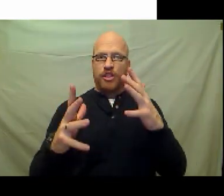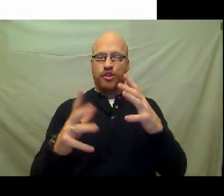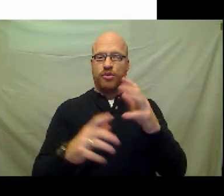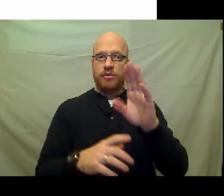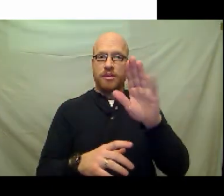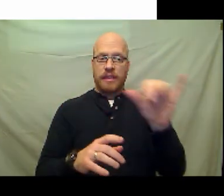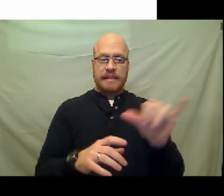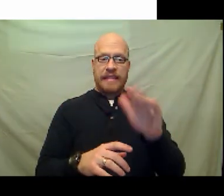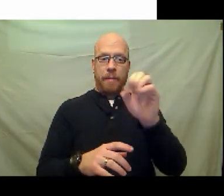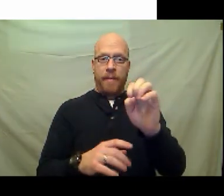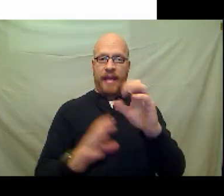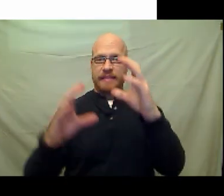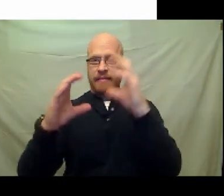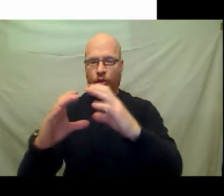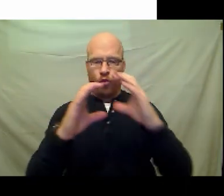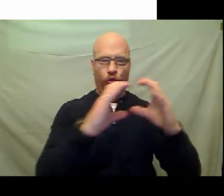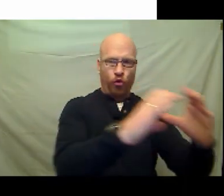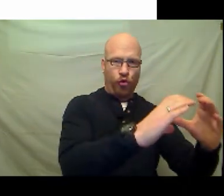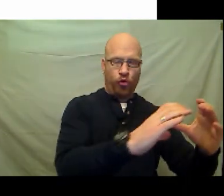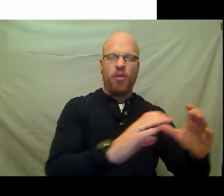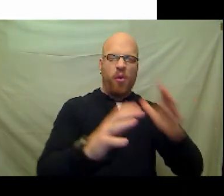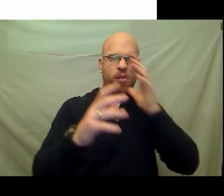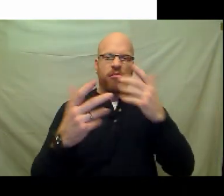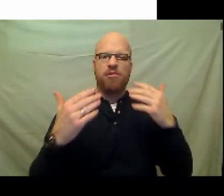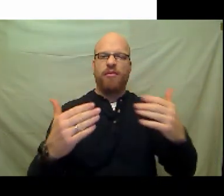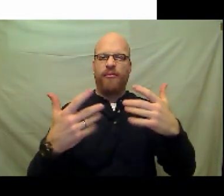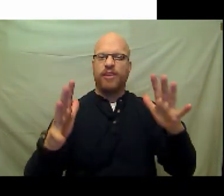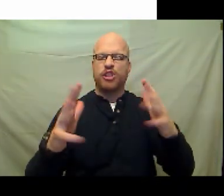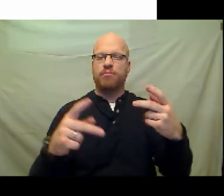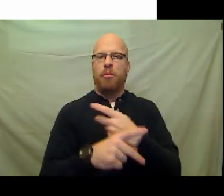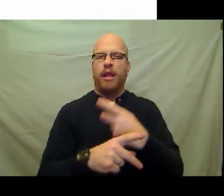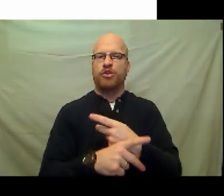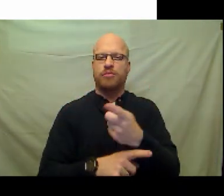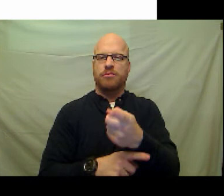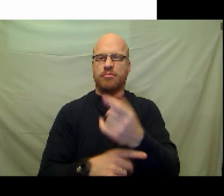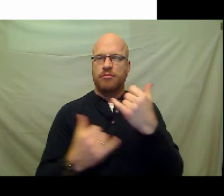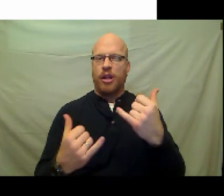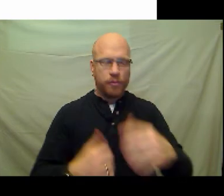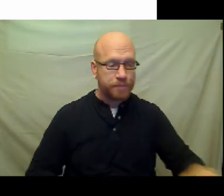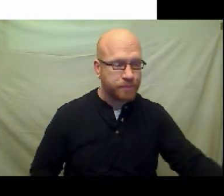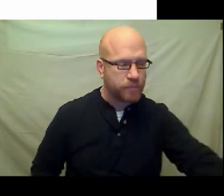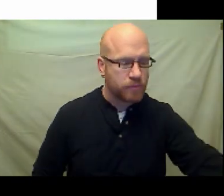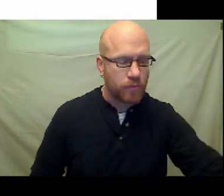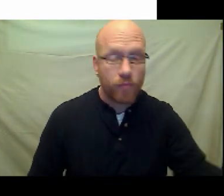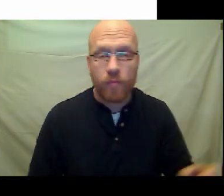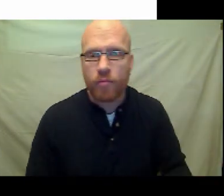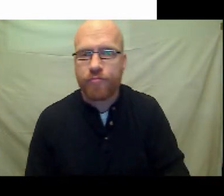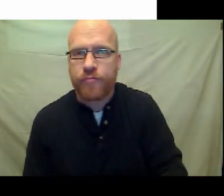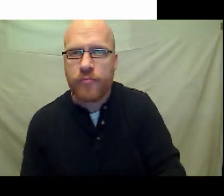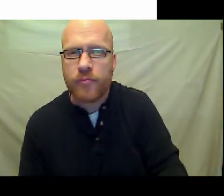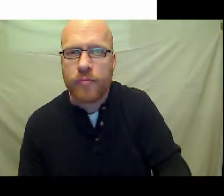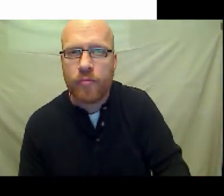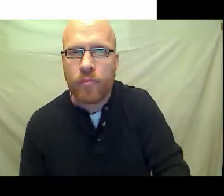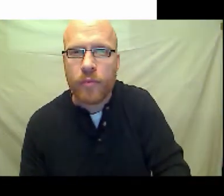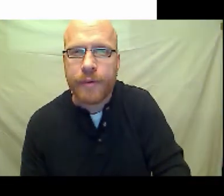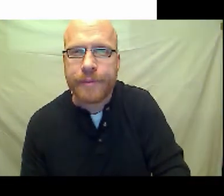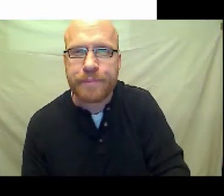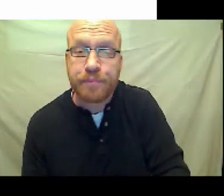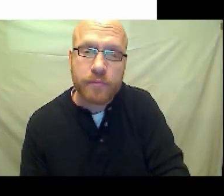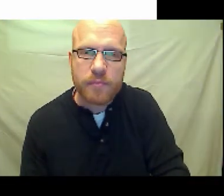Now we've gathered our variables and numbers together by like basis, and now we're going to go and multiply them together.